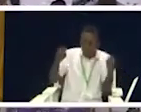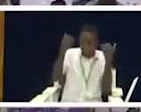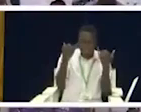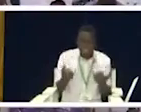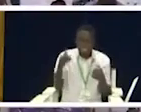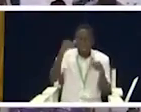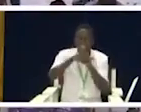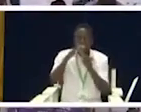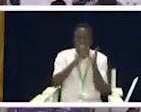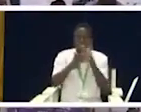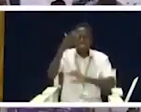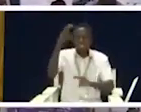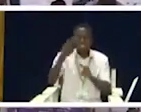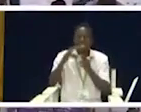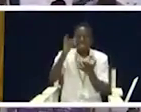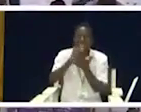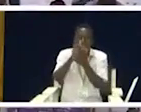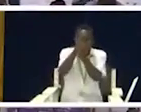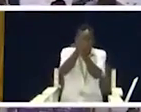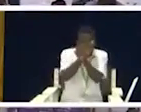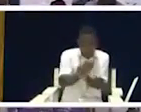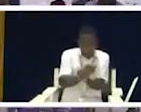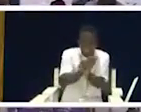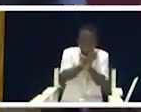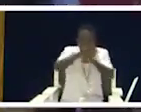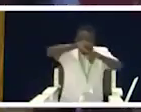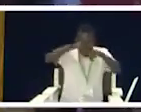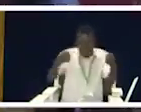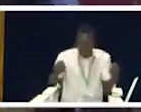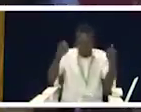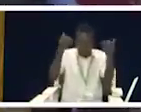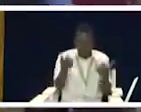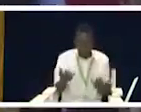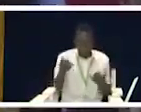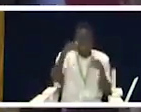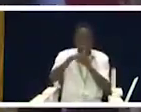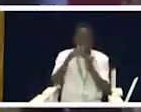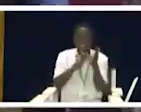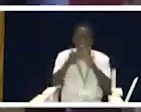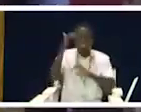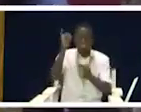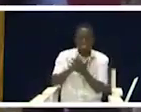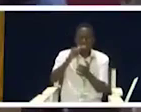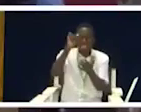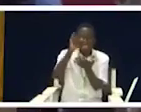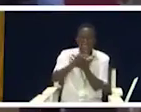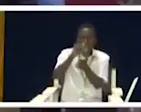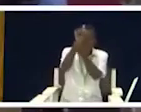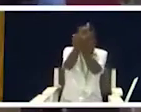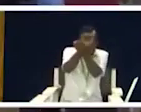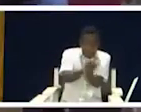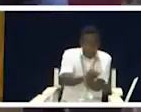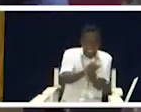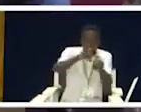That bondage is broken now. That bondage is broken now.